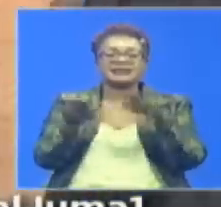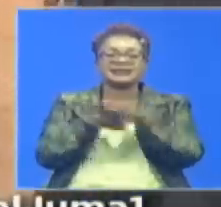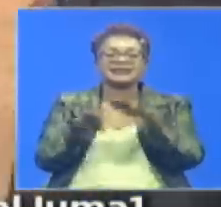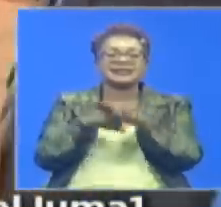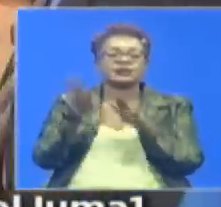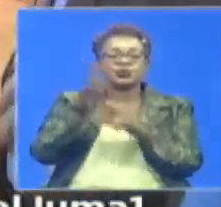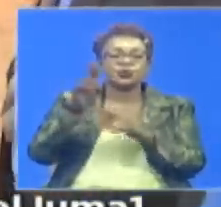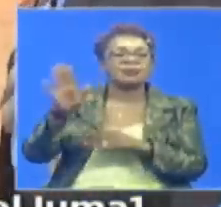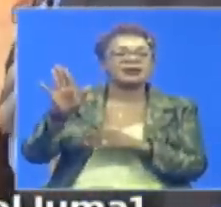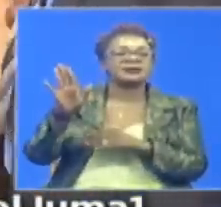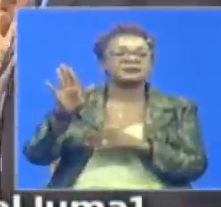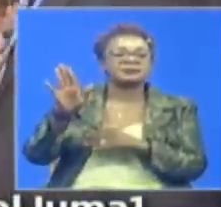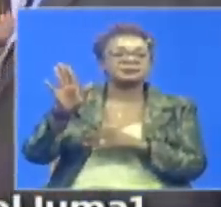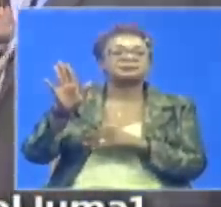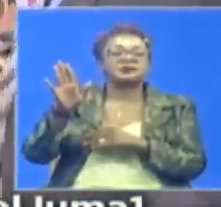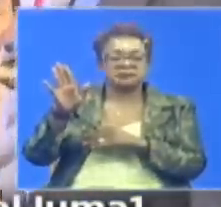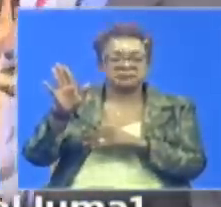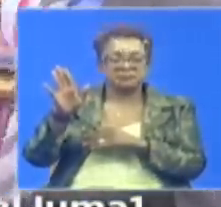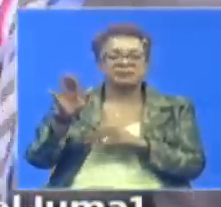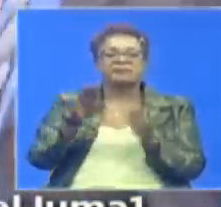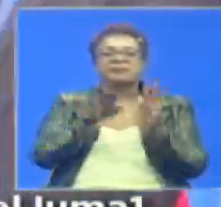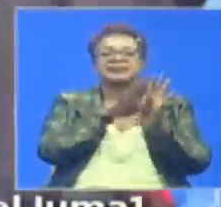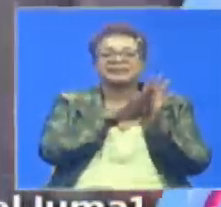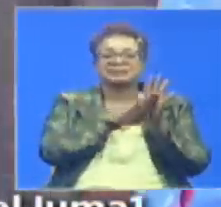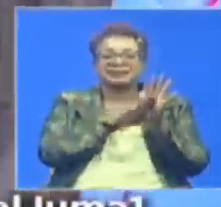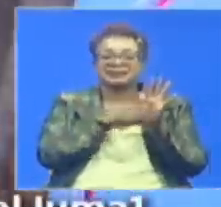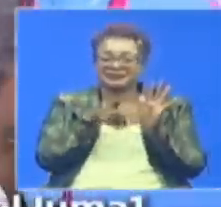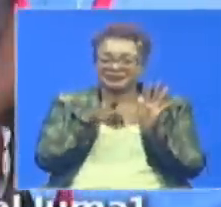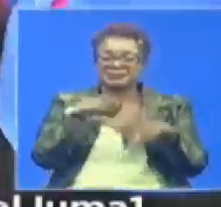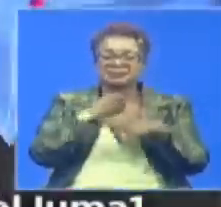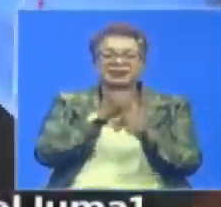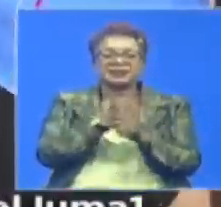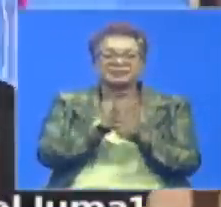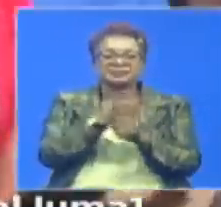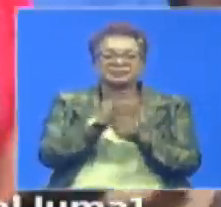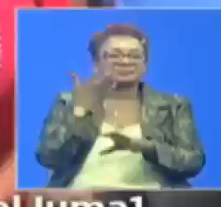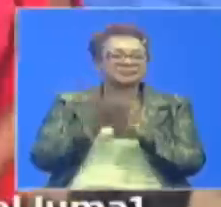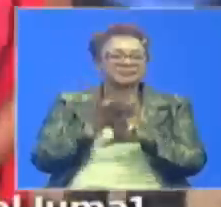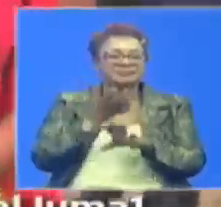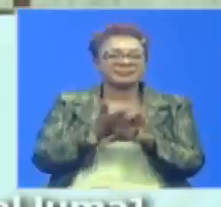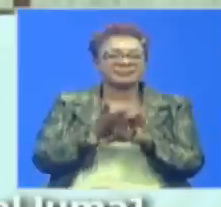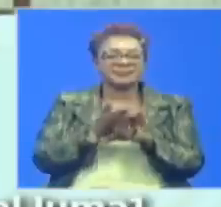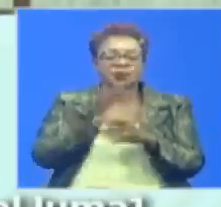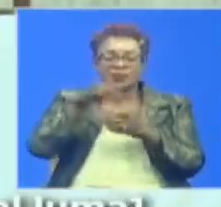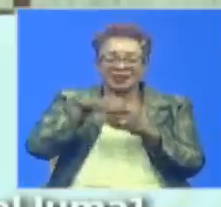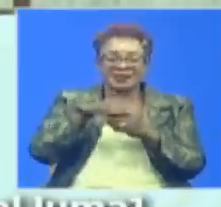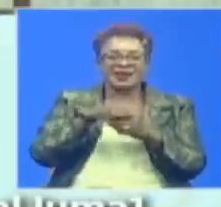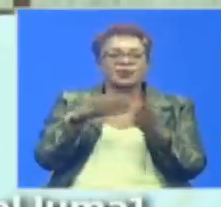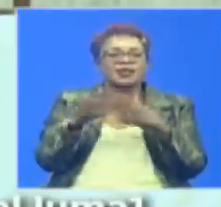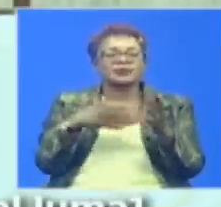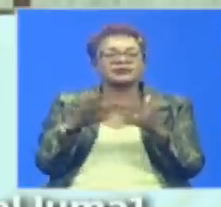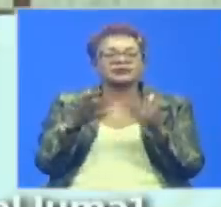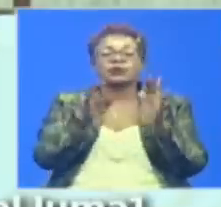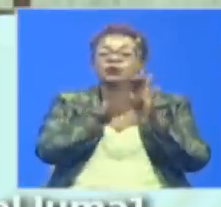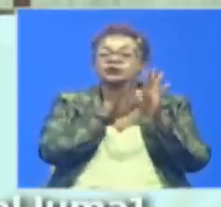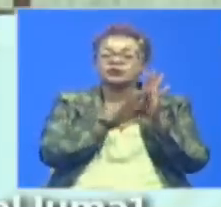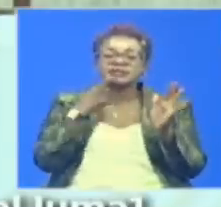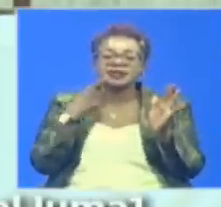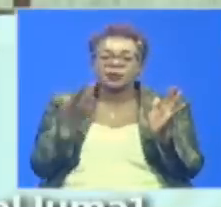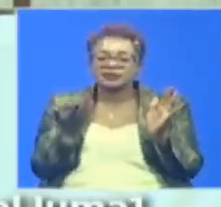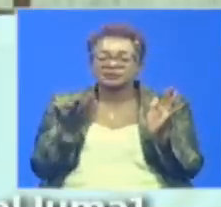Now, there is a statement that's causing Steve indigestion both within and without. Katiba inasema deputy